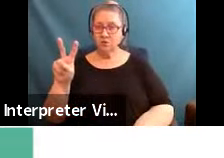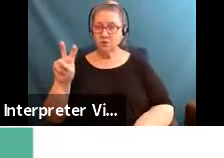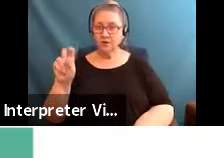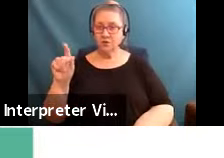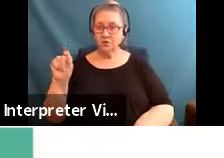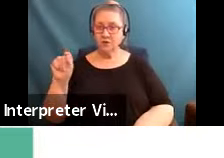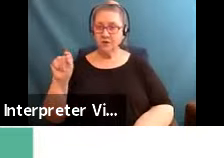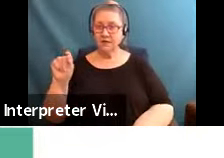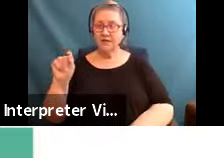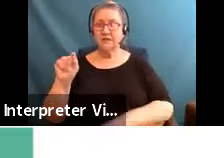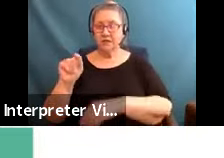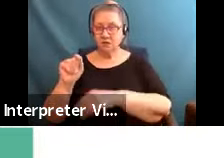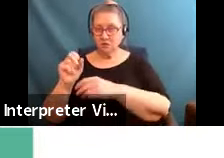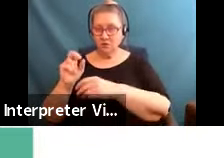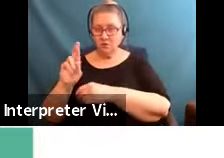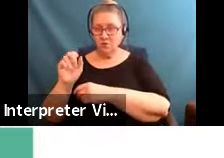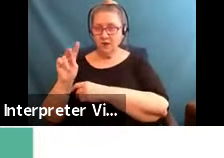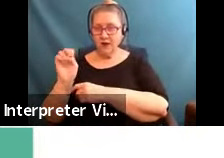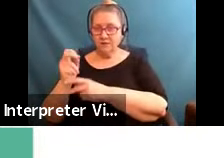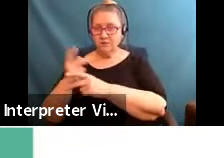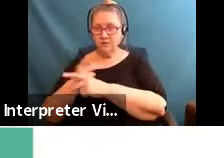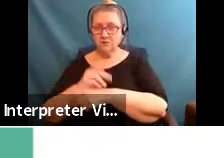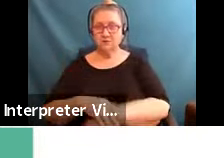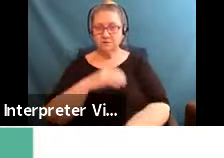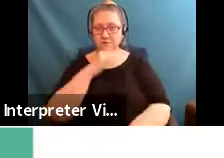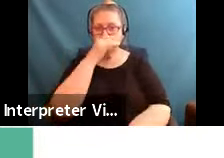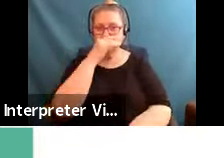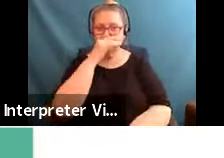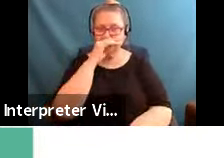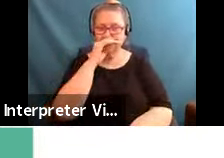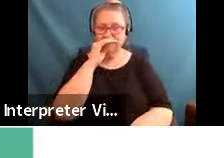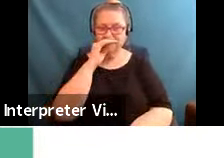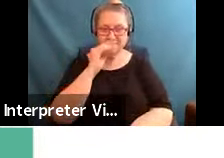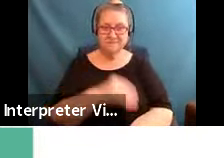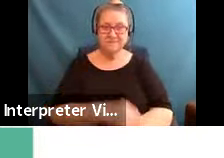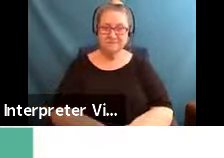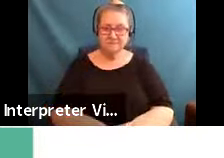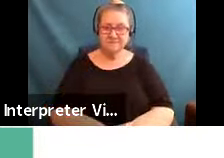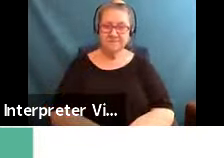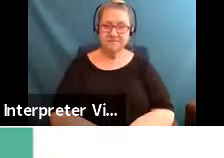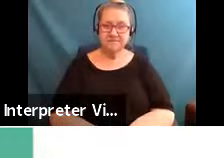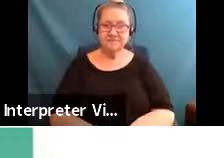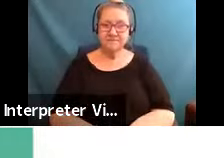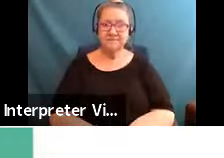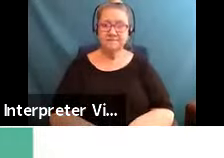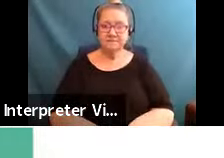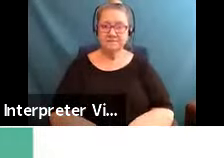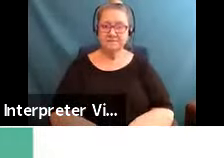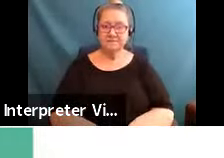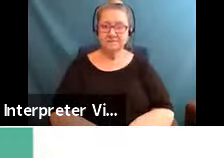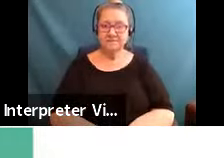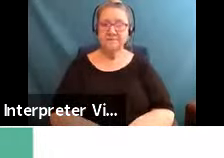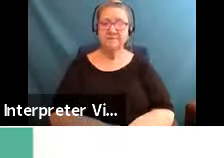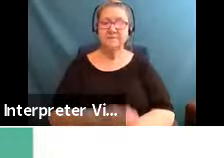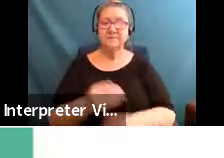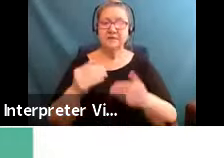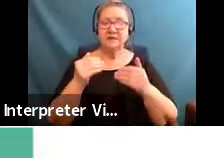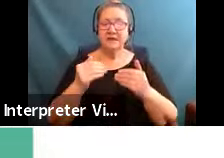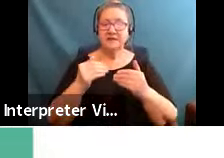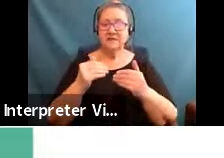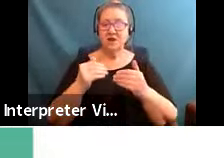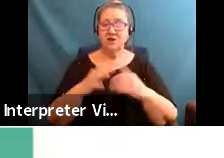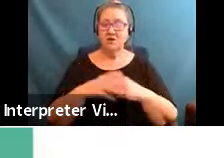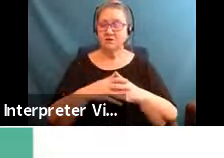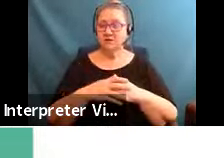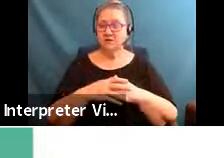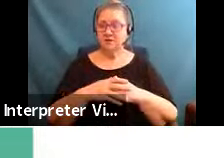higher, and then 90 time higher mortality rate for 65 and up. And again, these are dramatic, especially